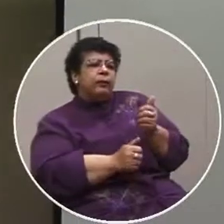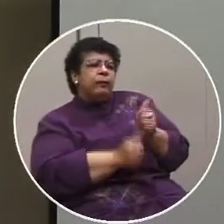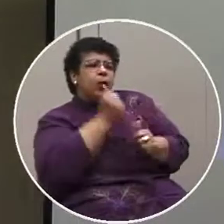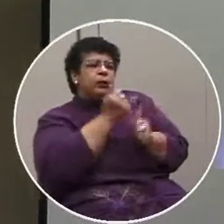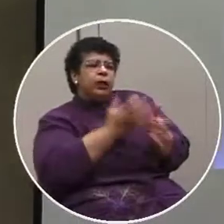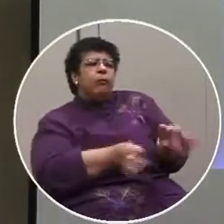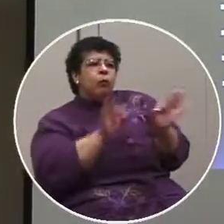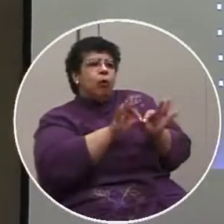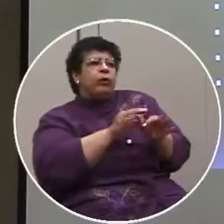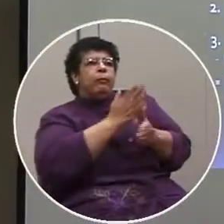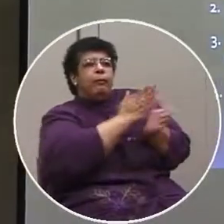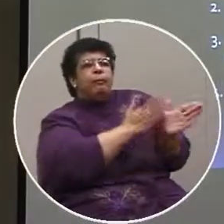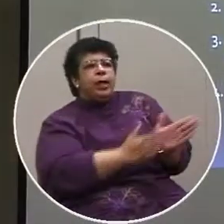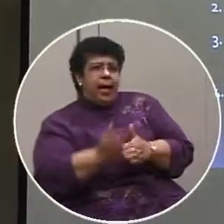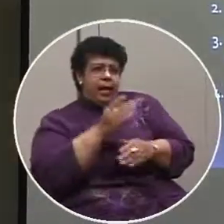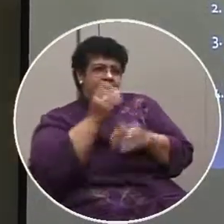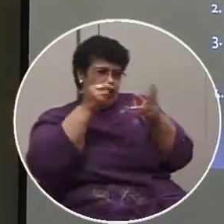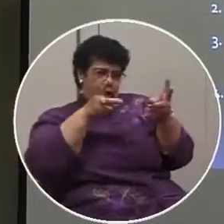Okay.